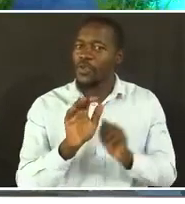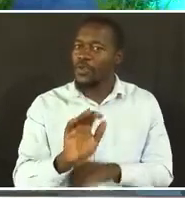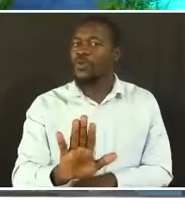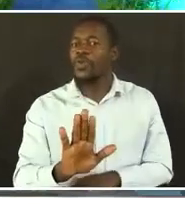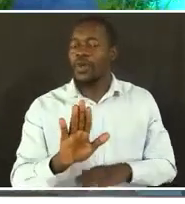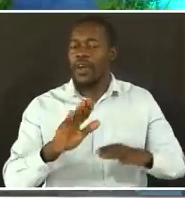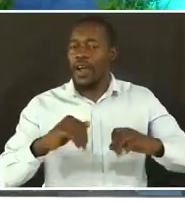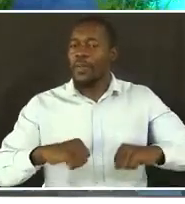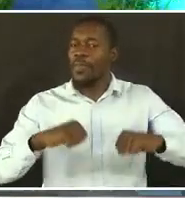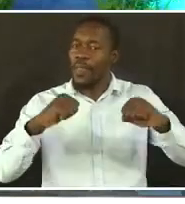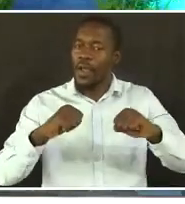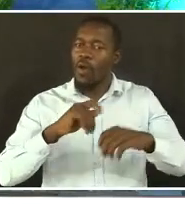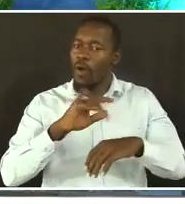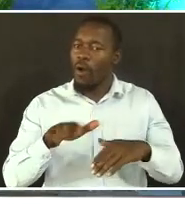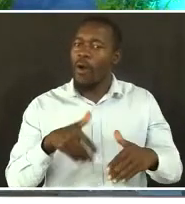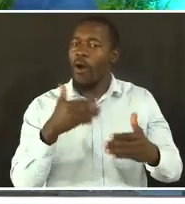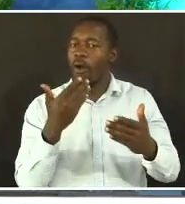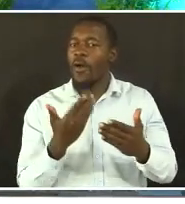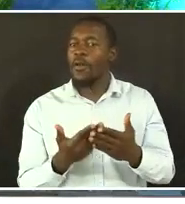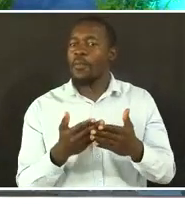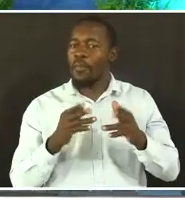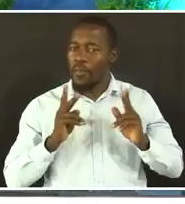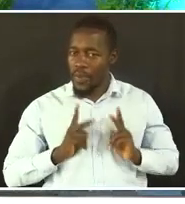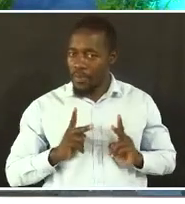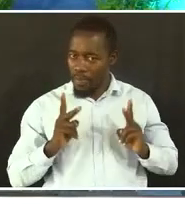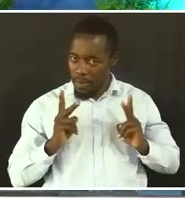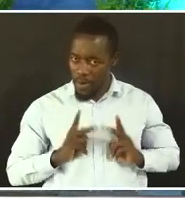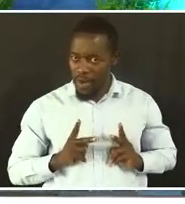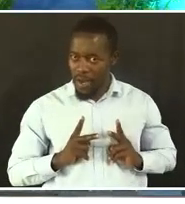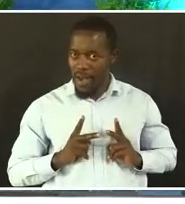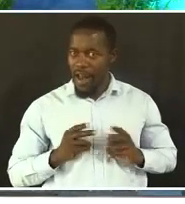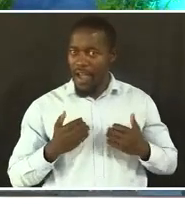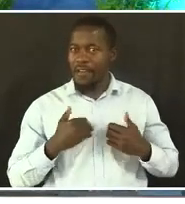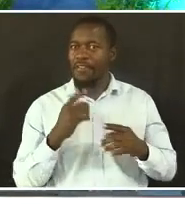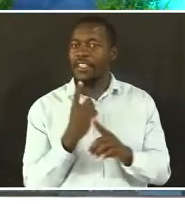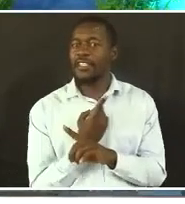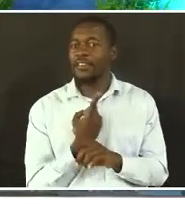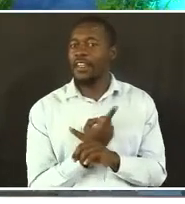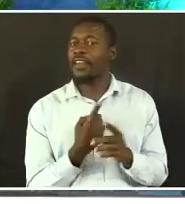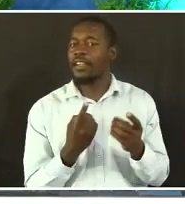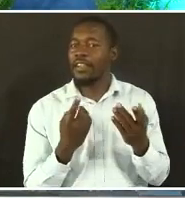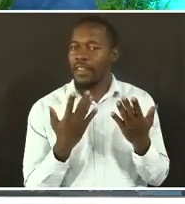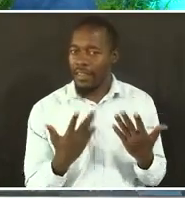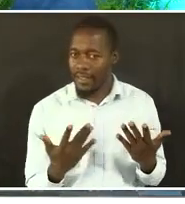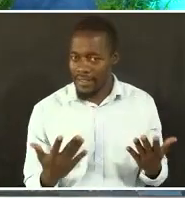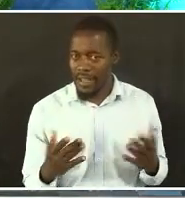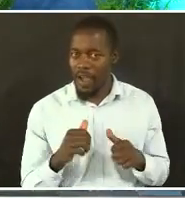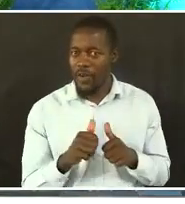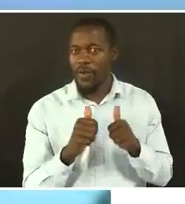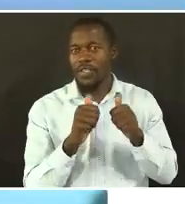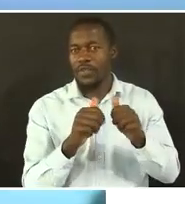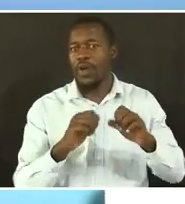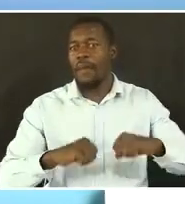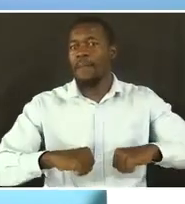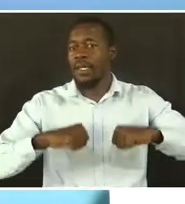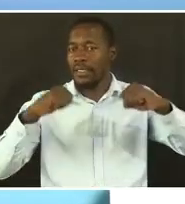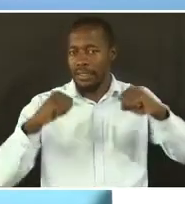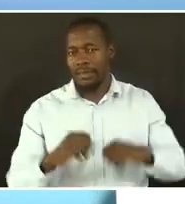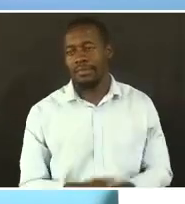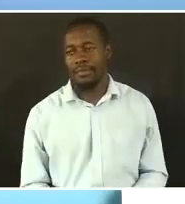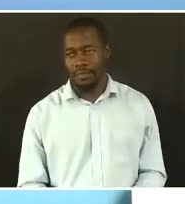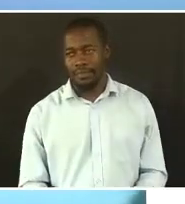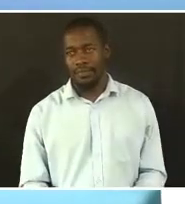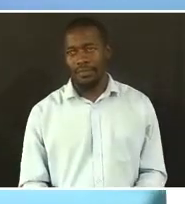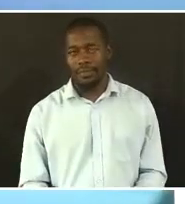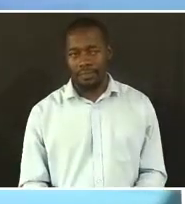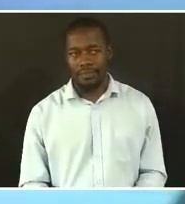Every man according to his several ability. So God knew I need people for the last days. He gave according